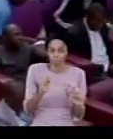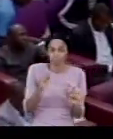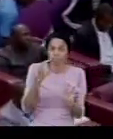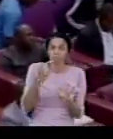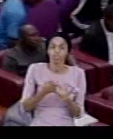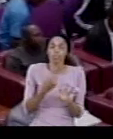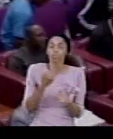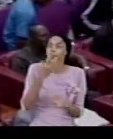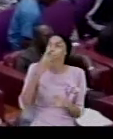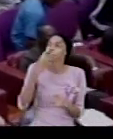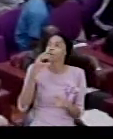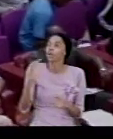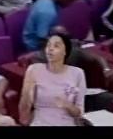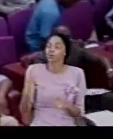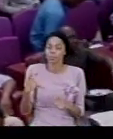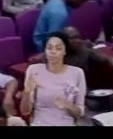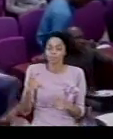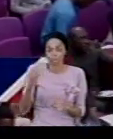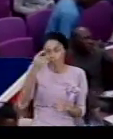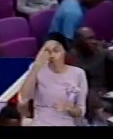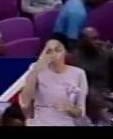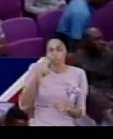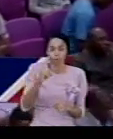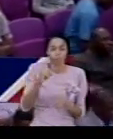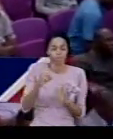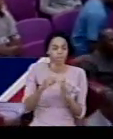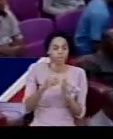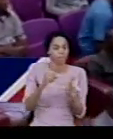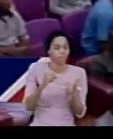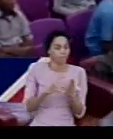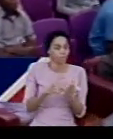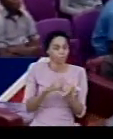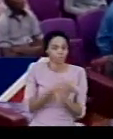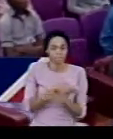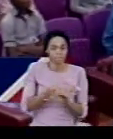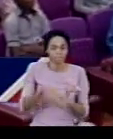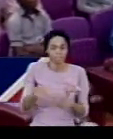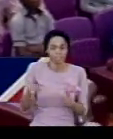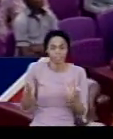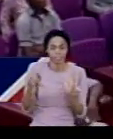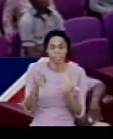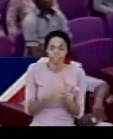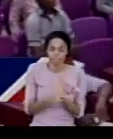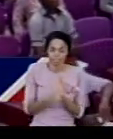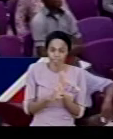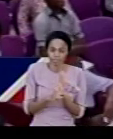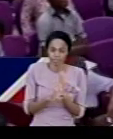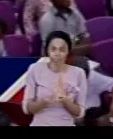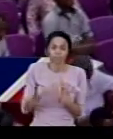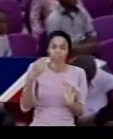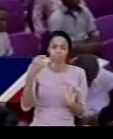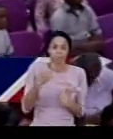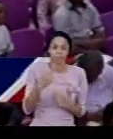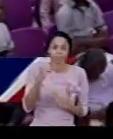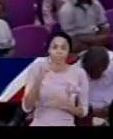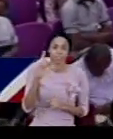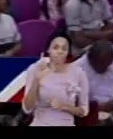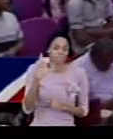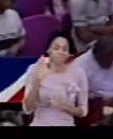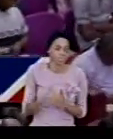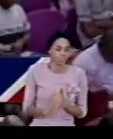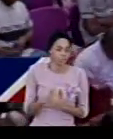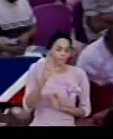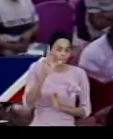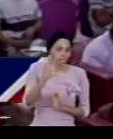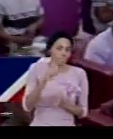curse for lawlessness. We're looking at Galatians chapter 3, verse